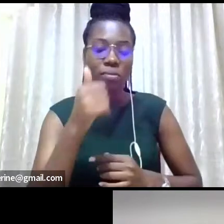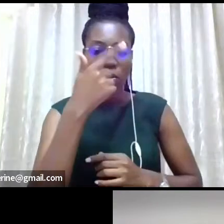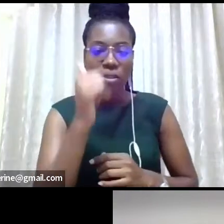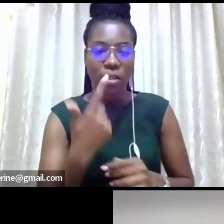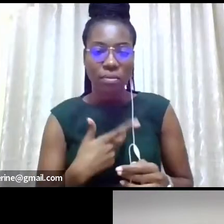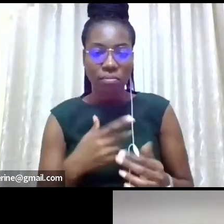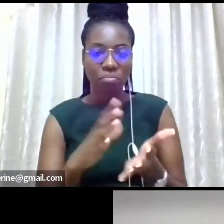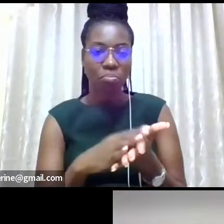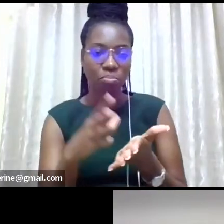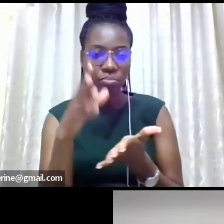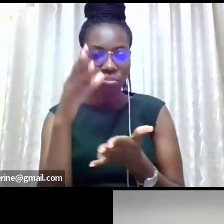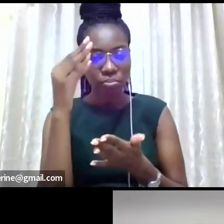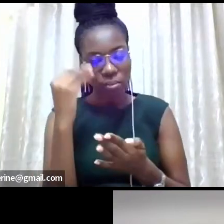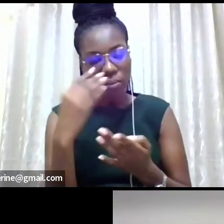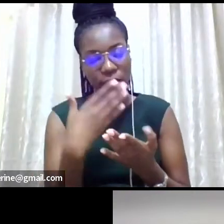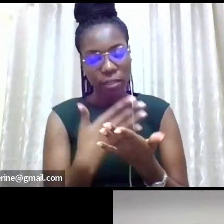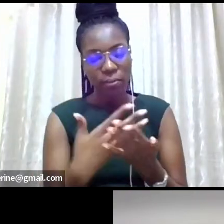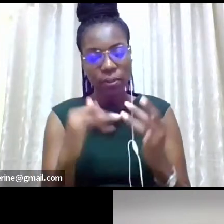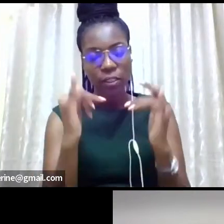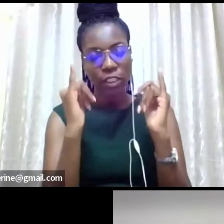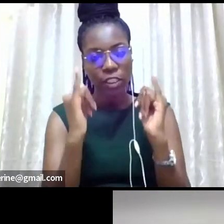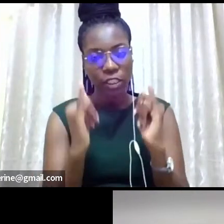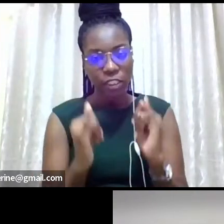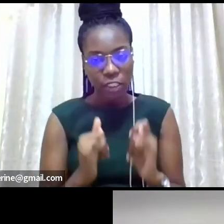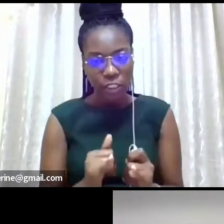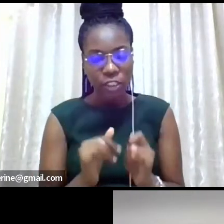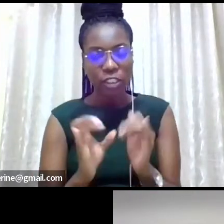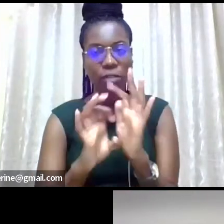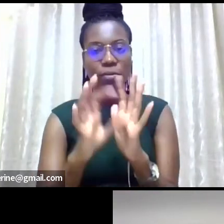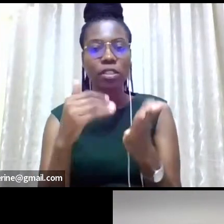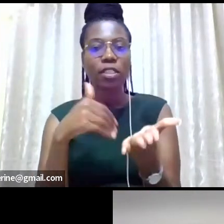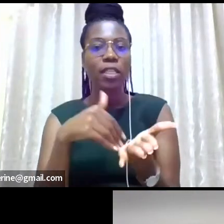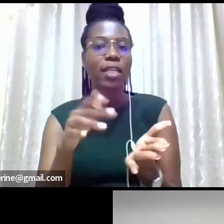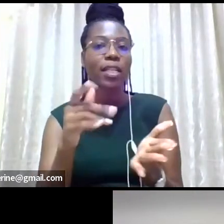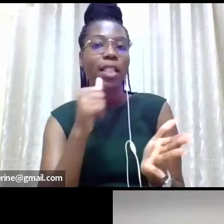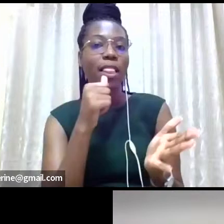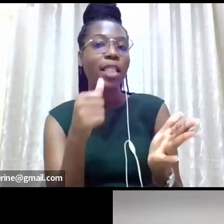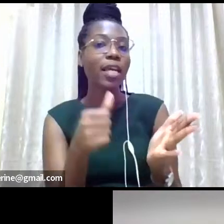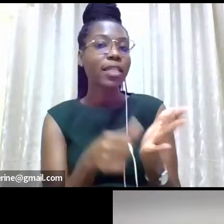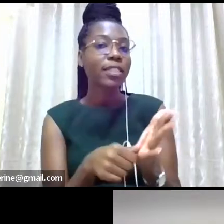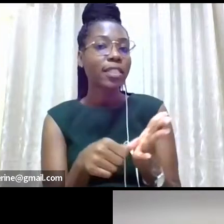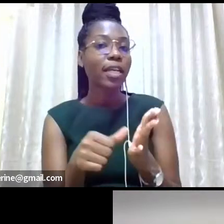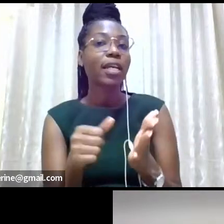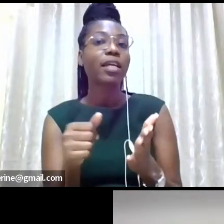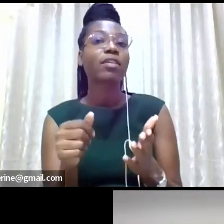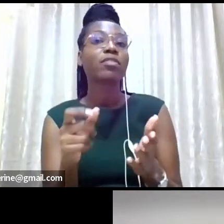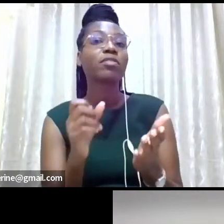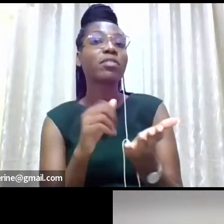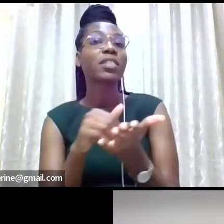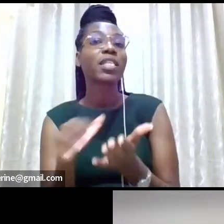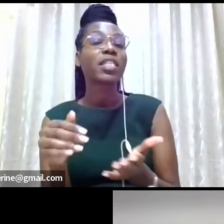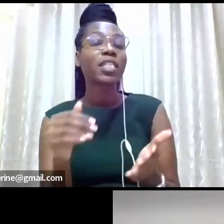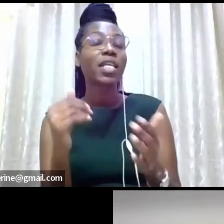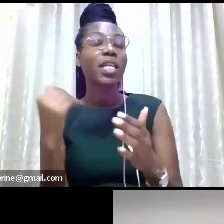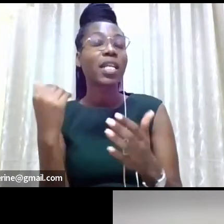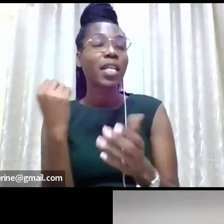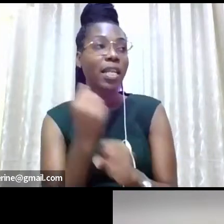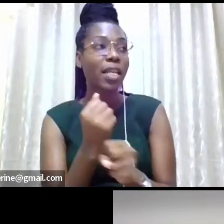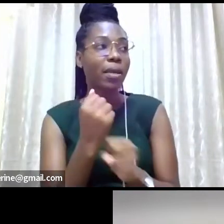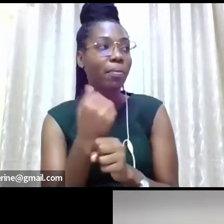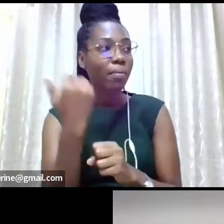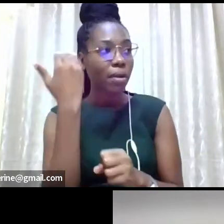learn something new, like sending the letter of dismissal to the labor court, like sending certificate